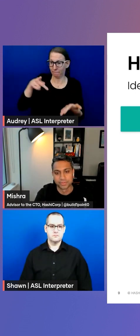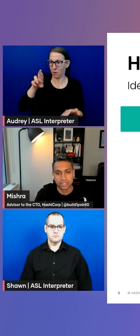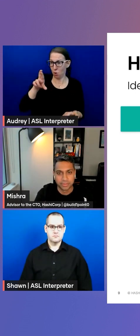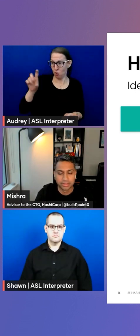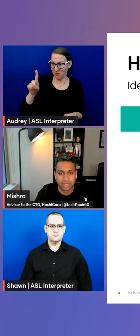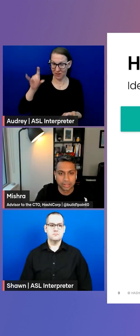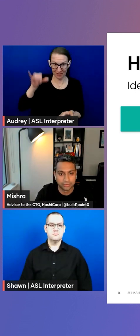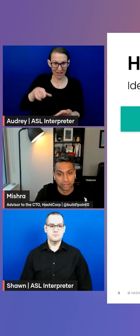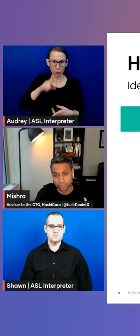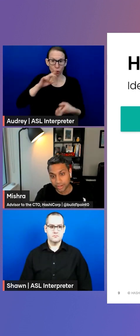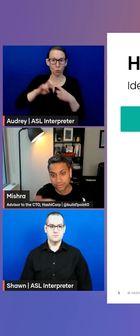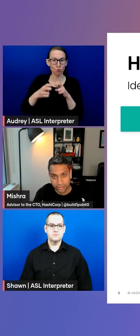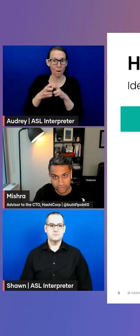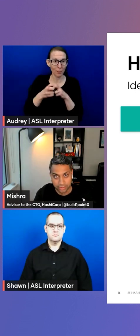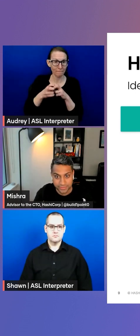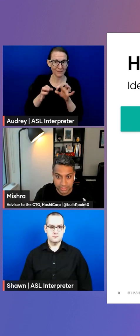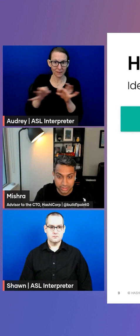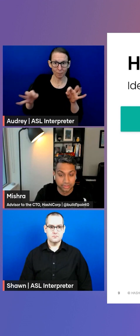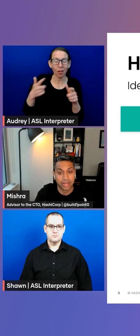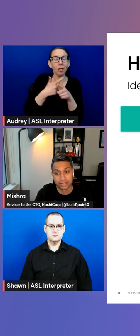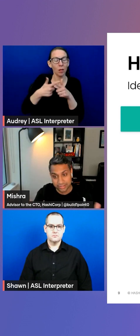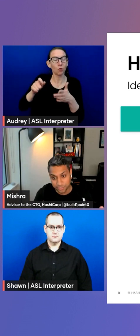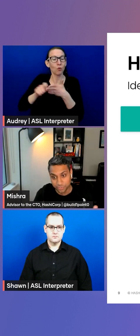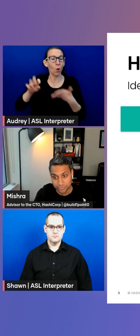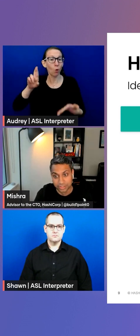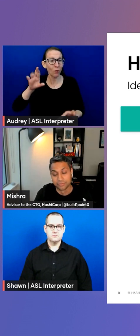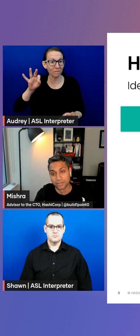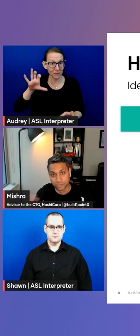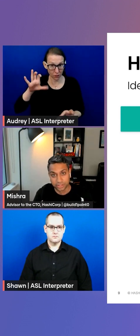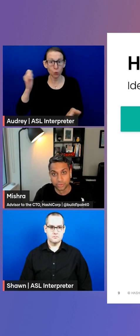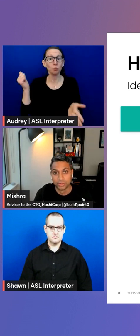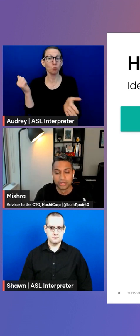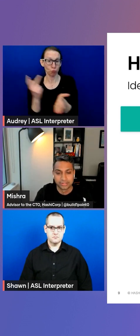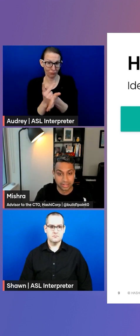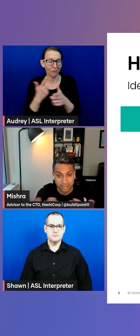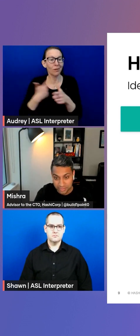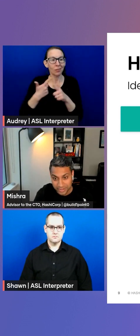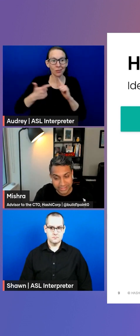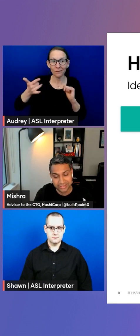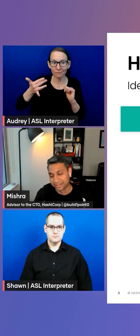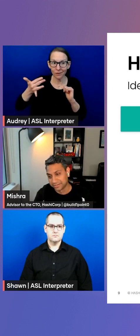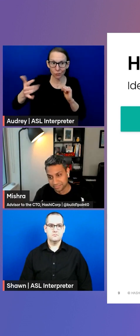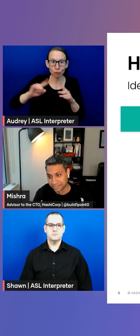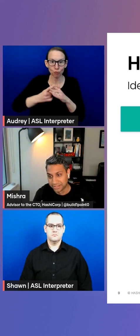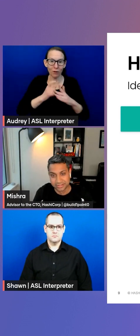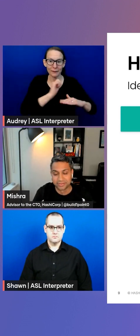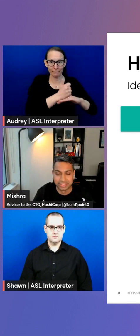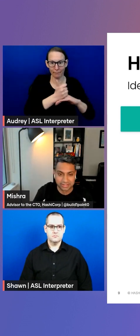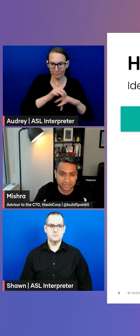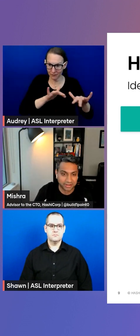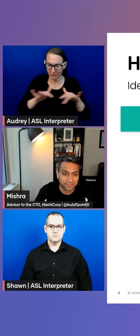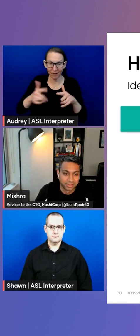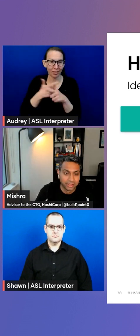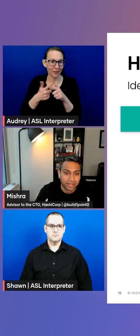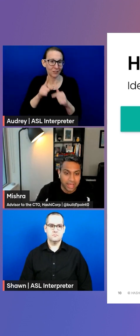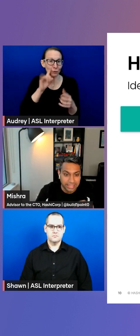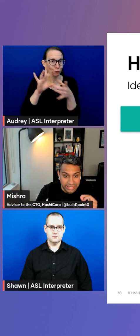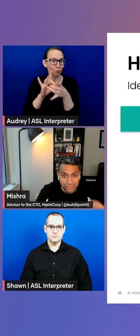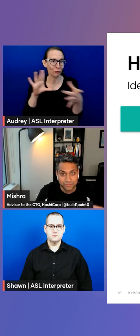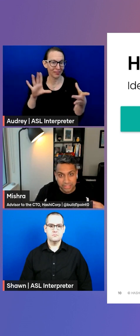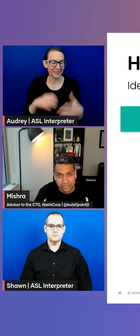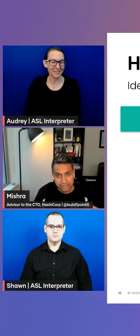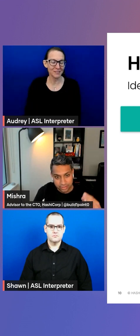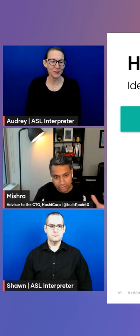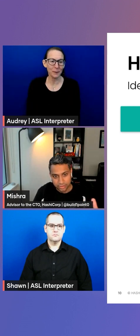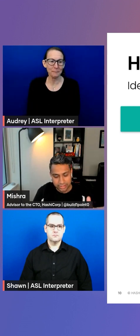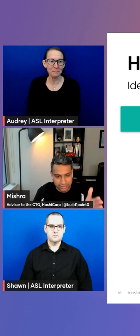problem statement there. Then you finally write an RFC that gets approved. Then eventually you start implementing, and then things are released, right? And each